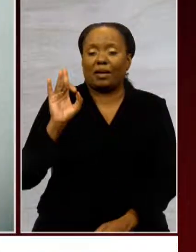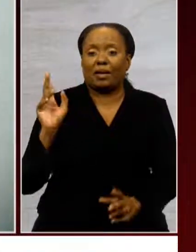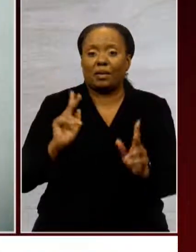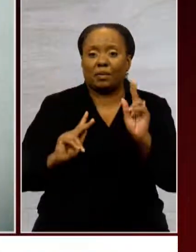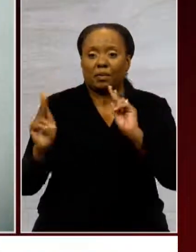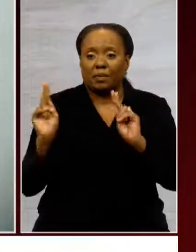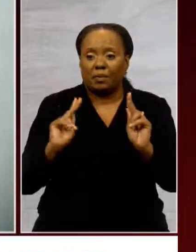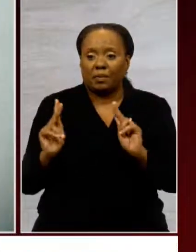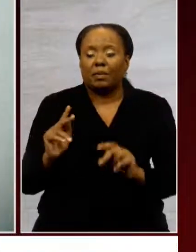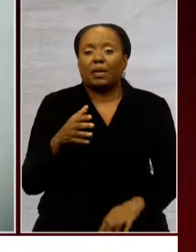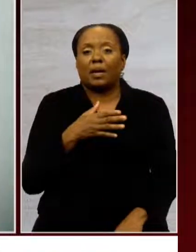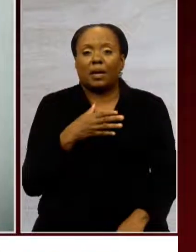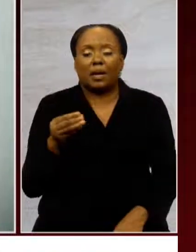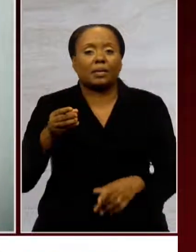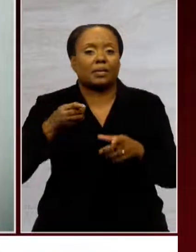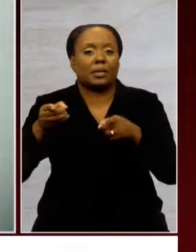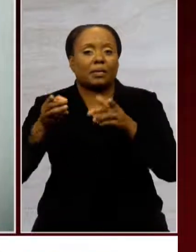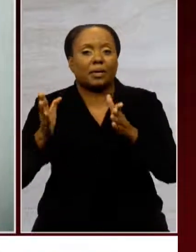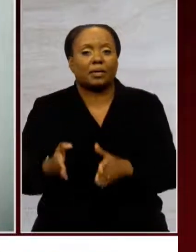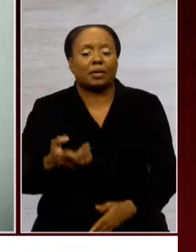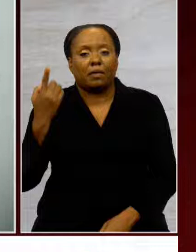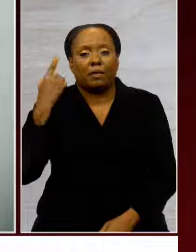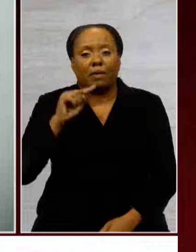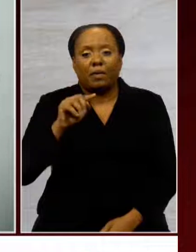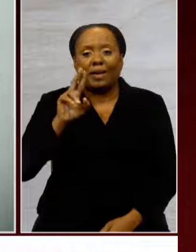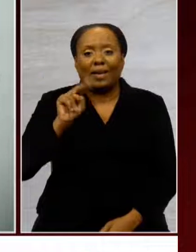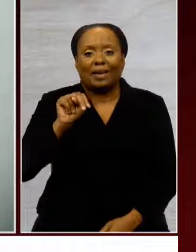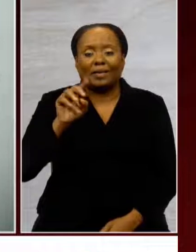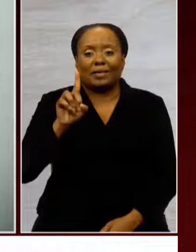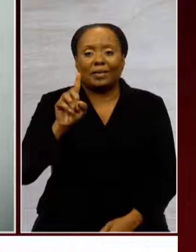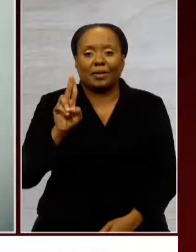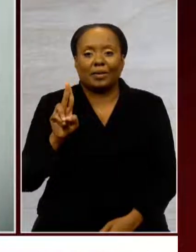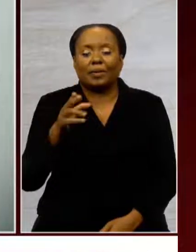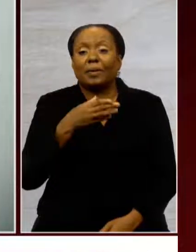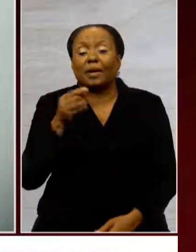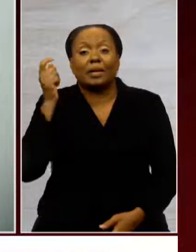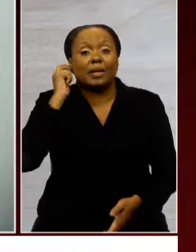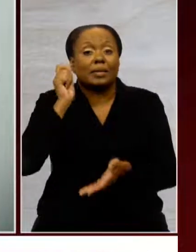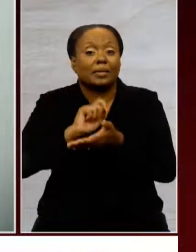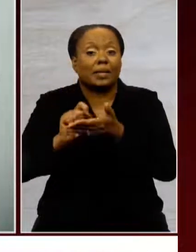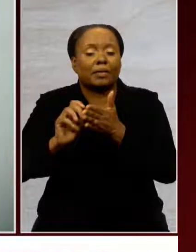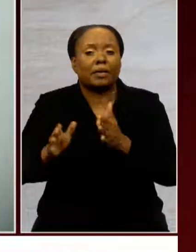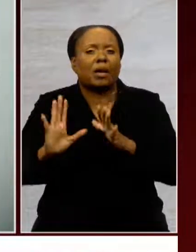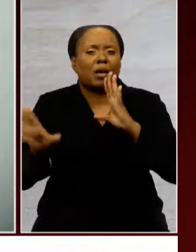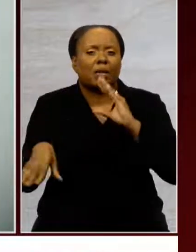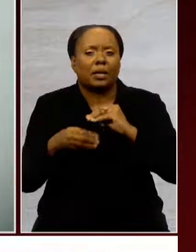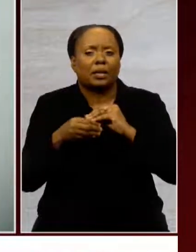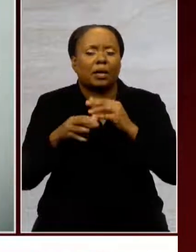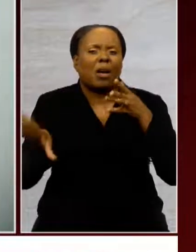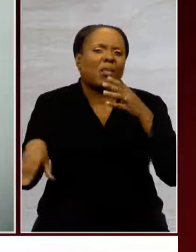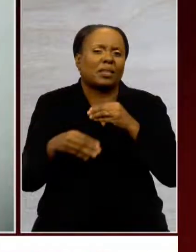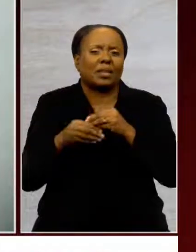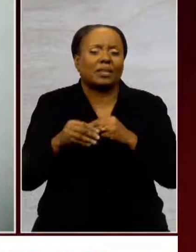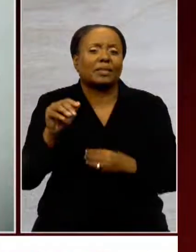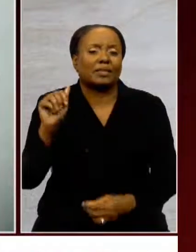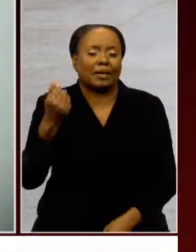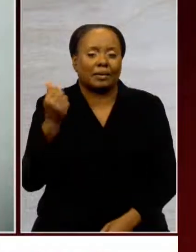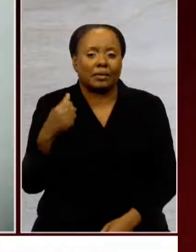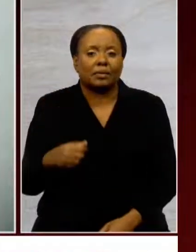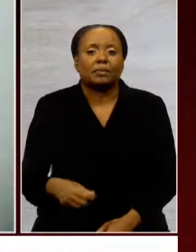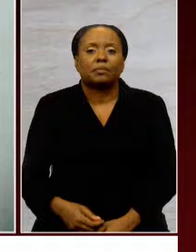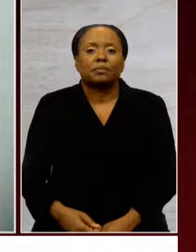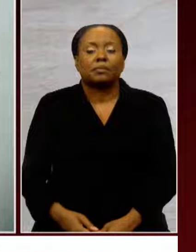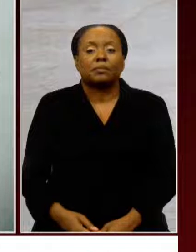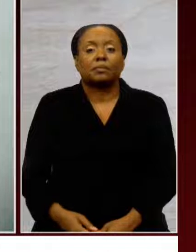to the director of the National Disabilities Unit and a secretary. So there are 10 of us that meet. But of the 8, 4